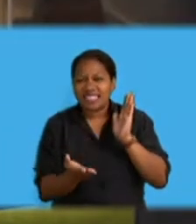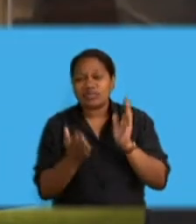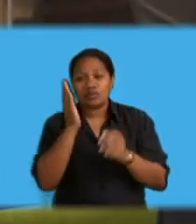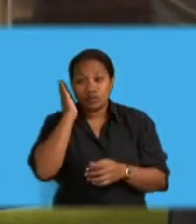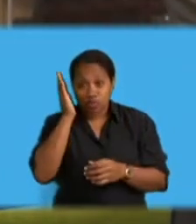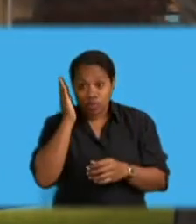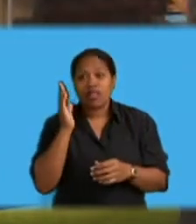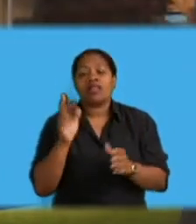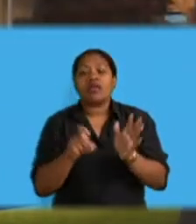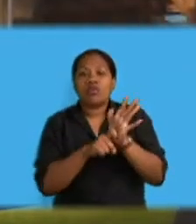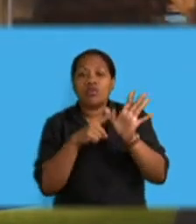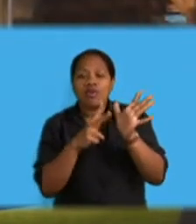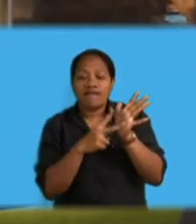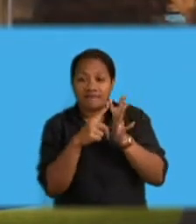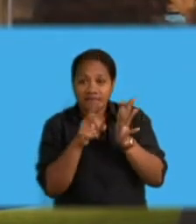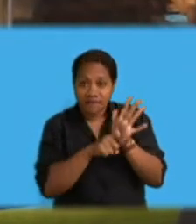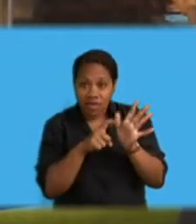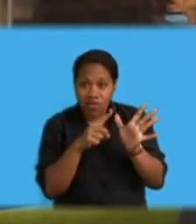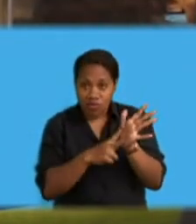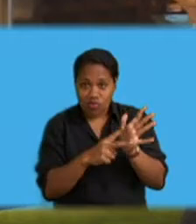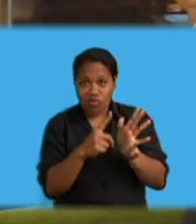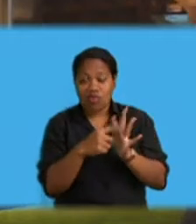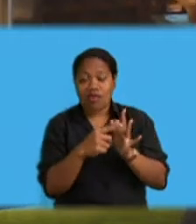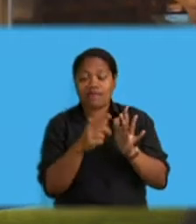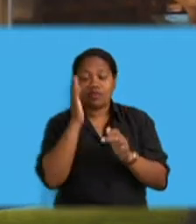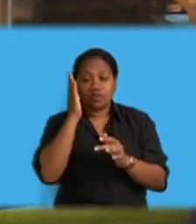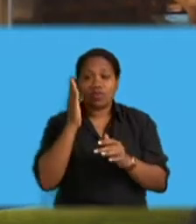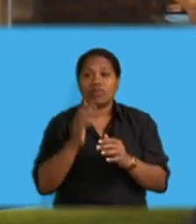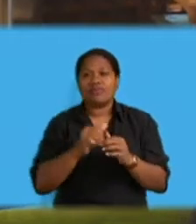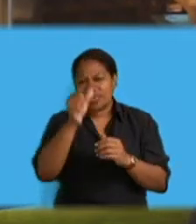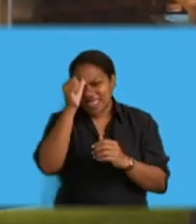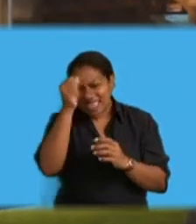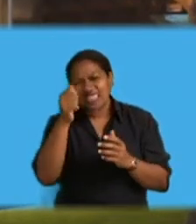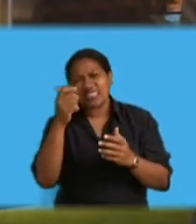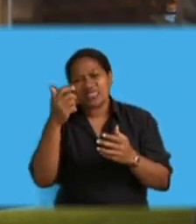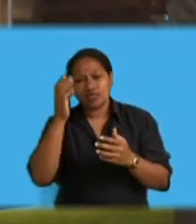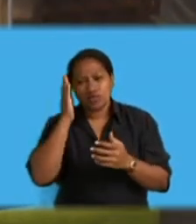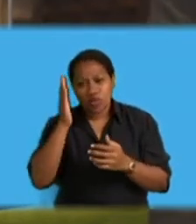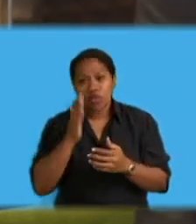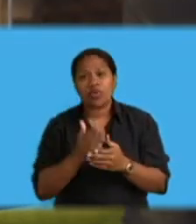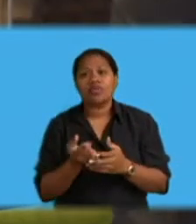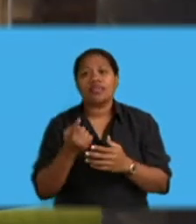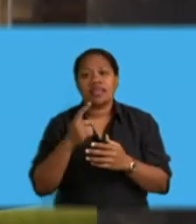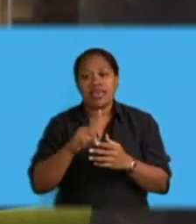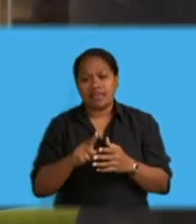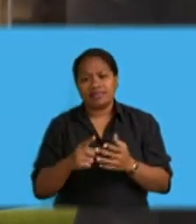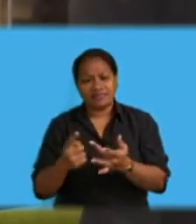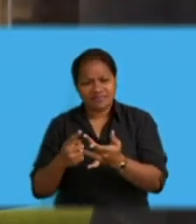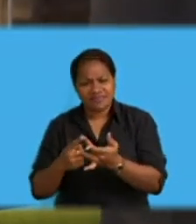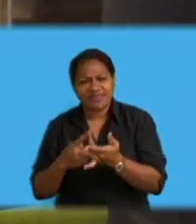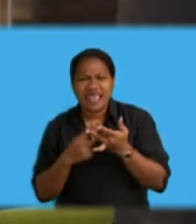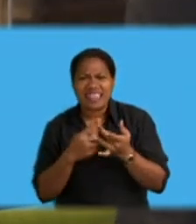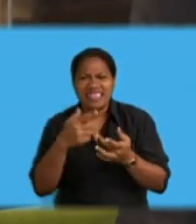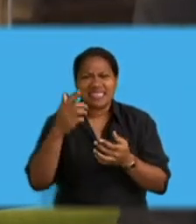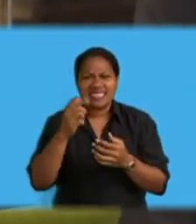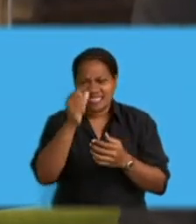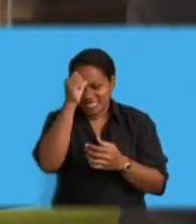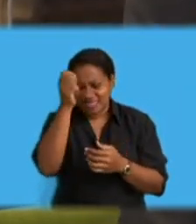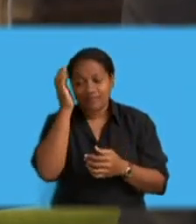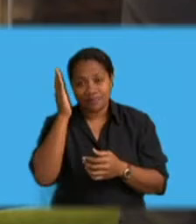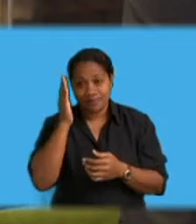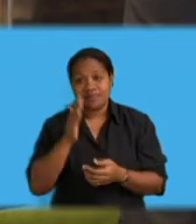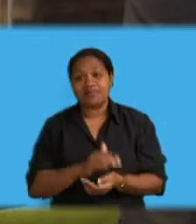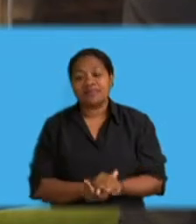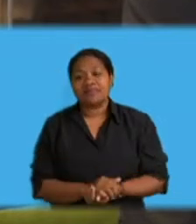Primary School, Telaya Muslim Primary School, Besaru Sanatan Primary School. The contracts for